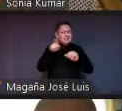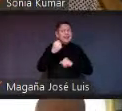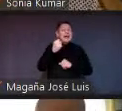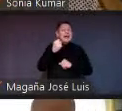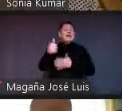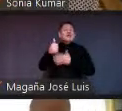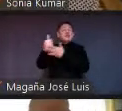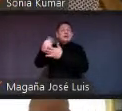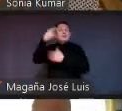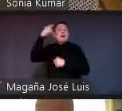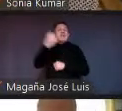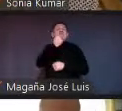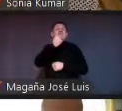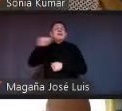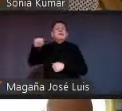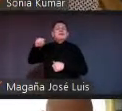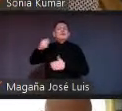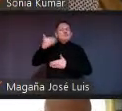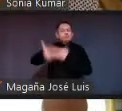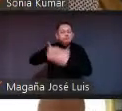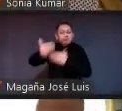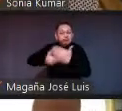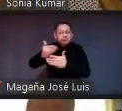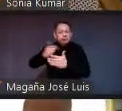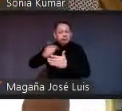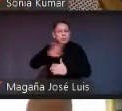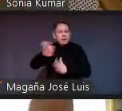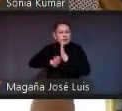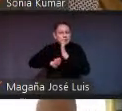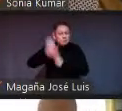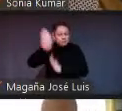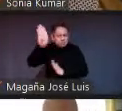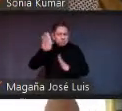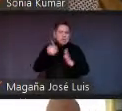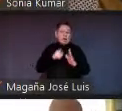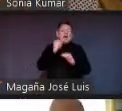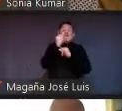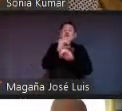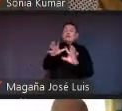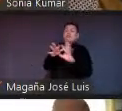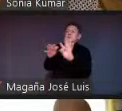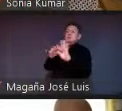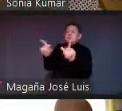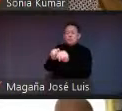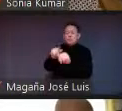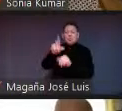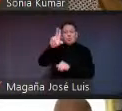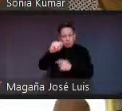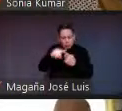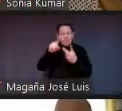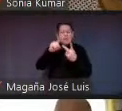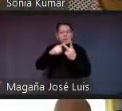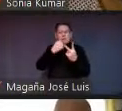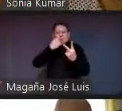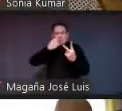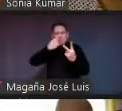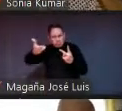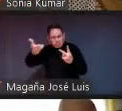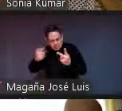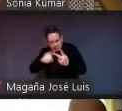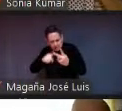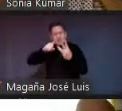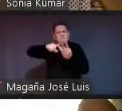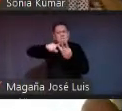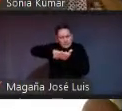defined, clear outcomes. So we mean the knowledge, the skills, the values, the attributes that Sonia was just referring to.